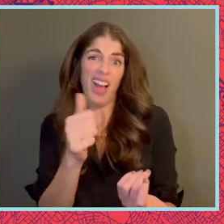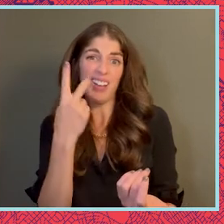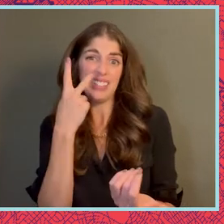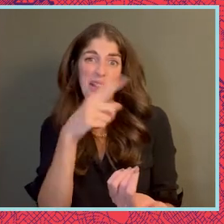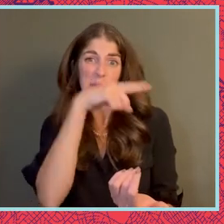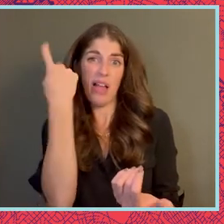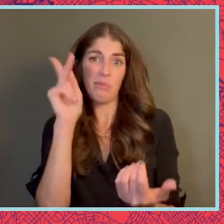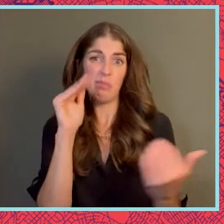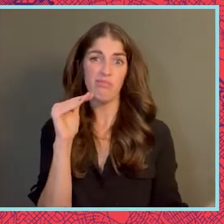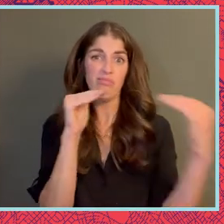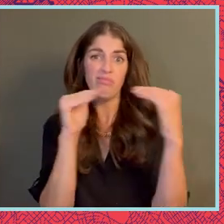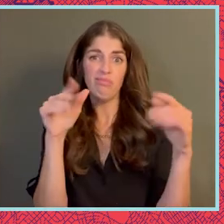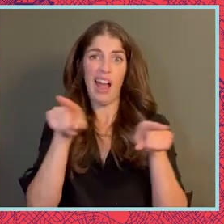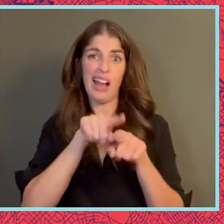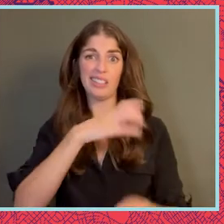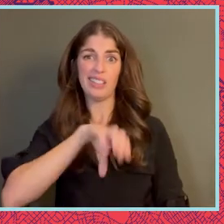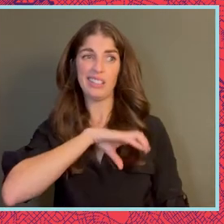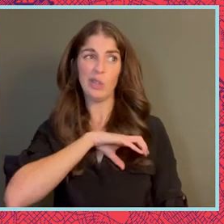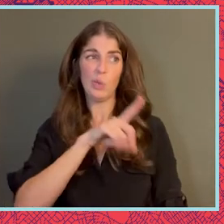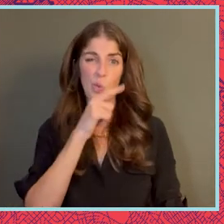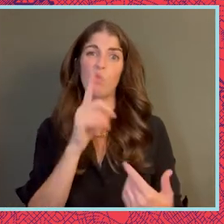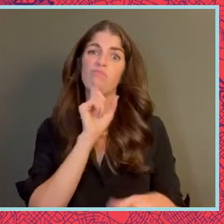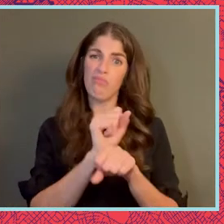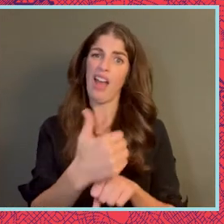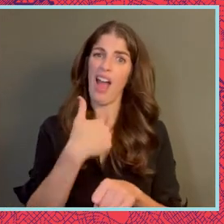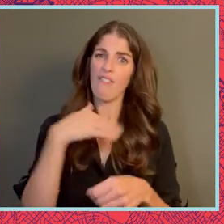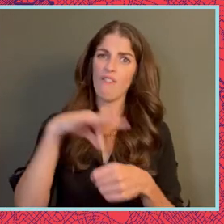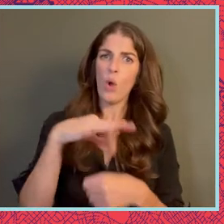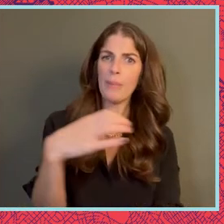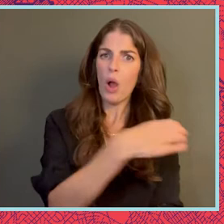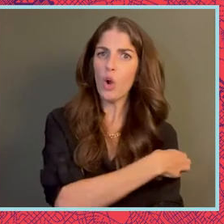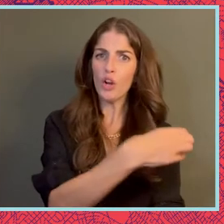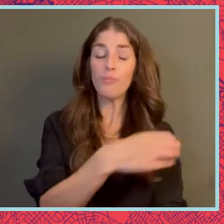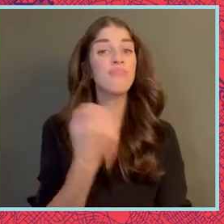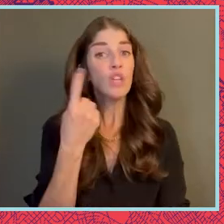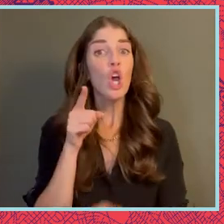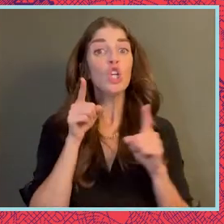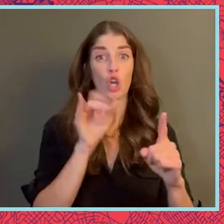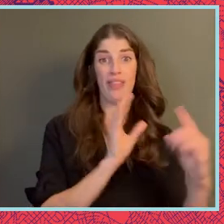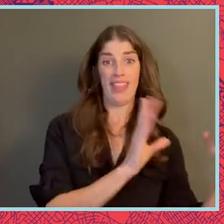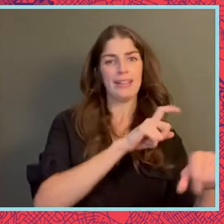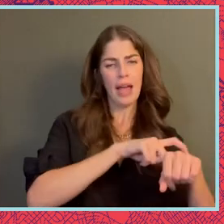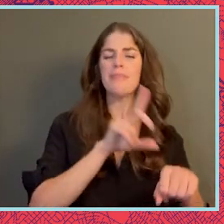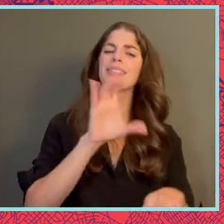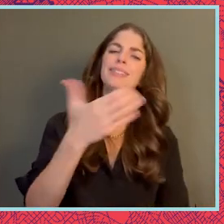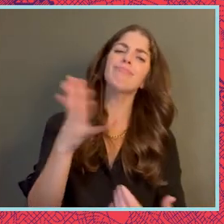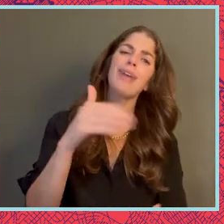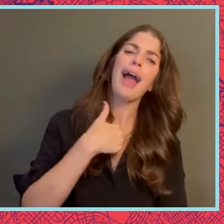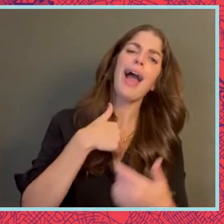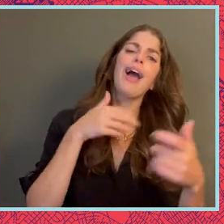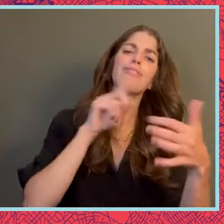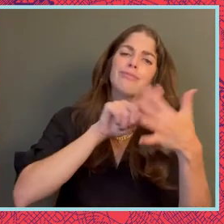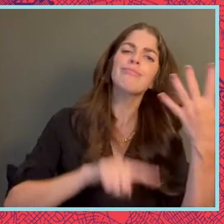voting power. So we'll move past that. And by the way, during that period, D.C. had home rule. It had mayors. It